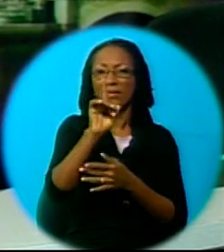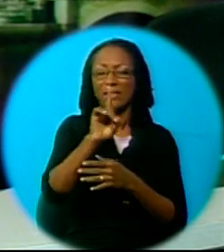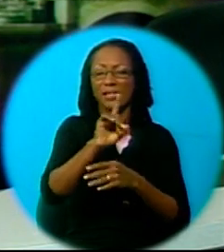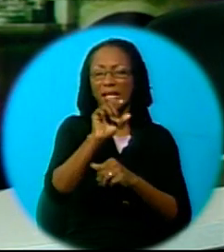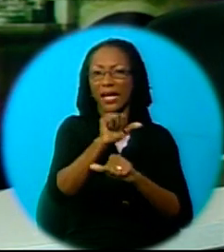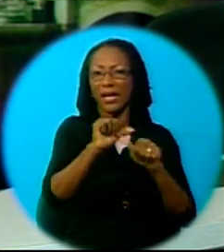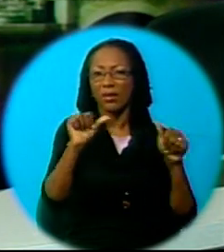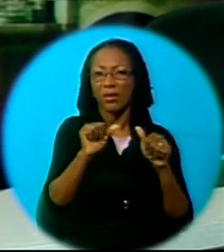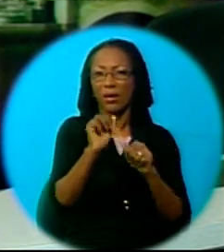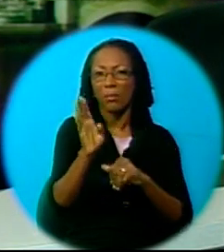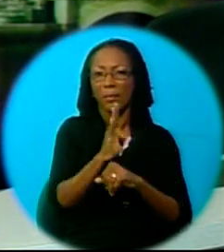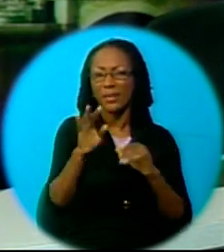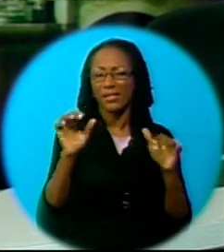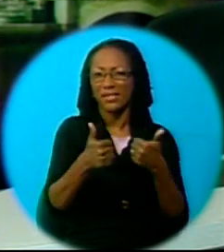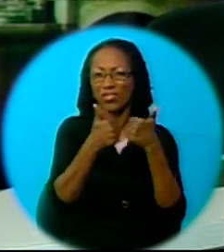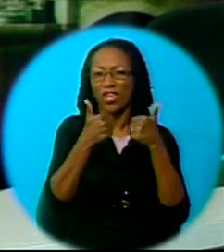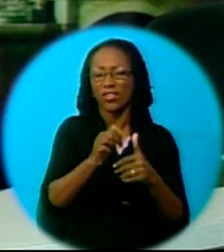challenges.